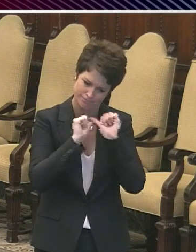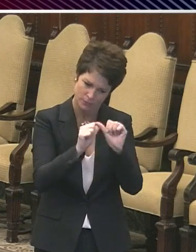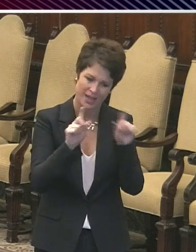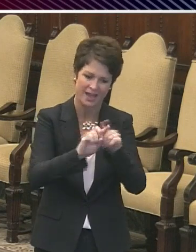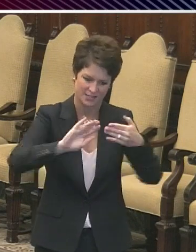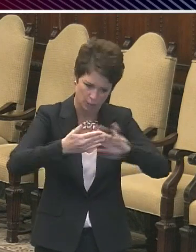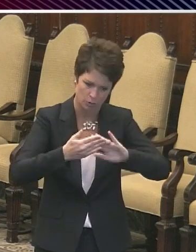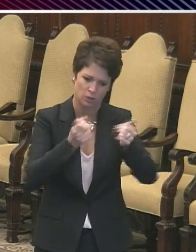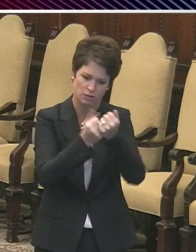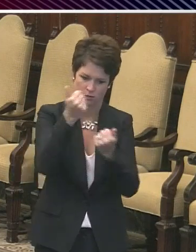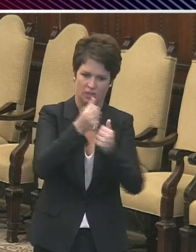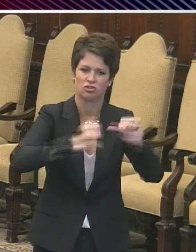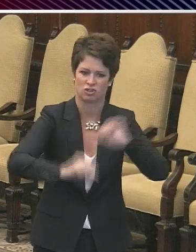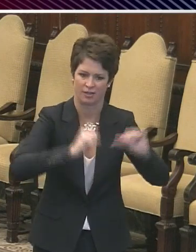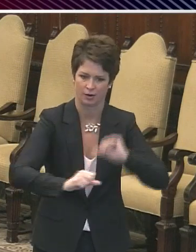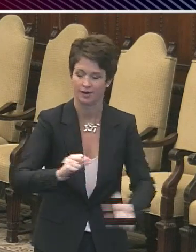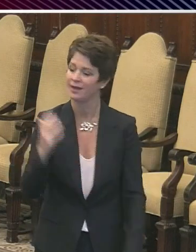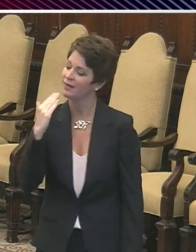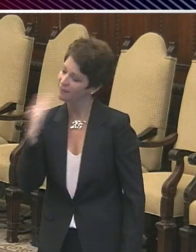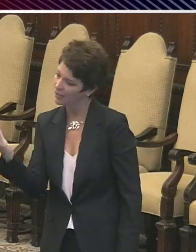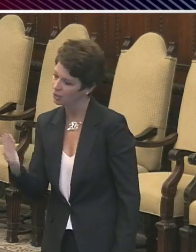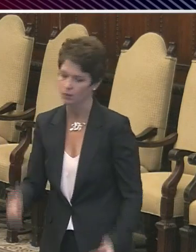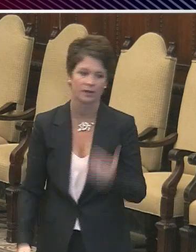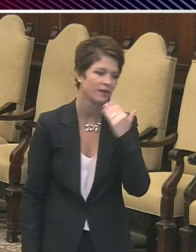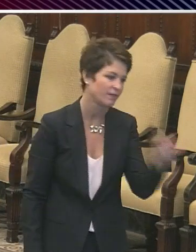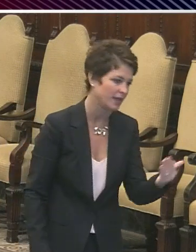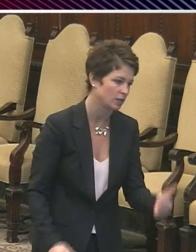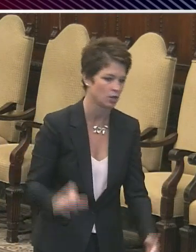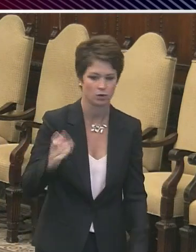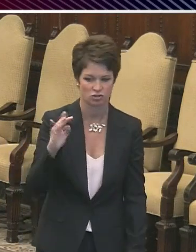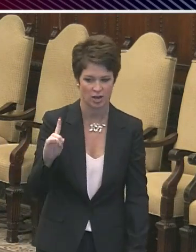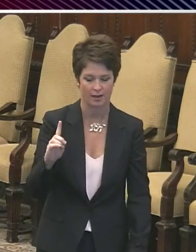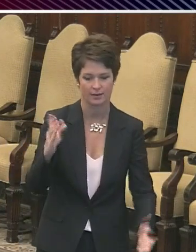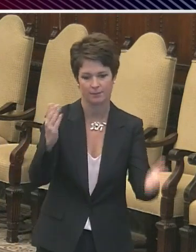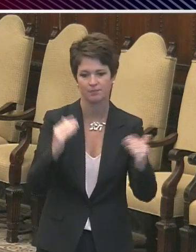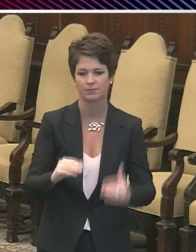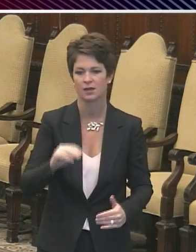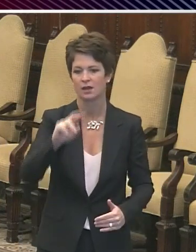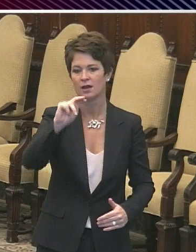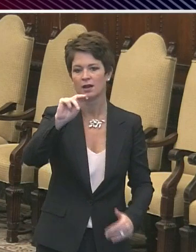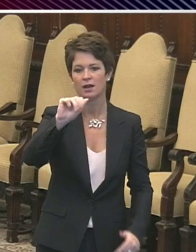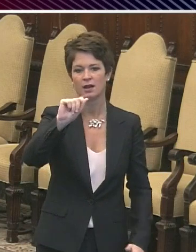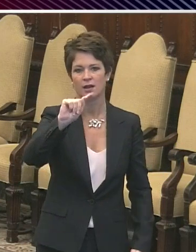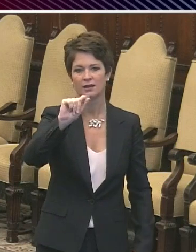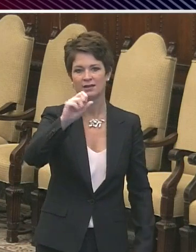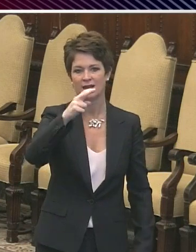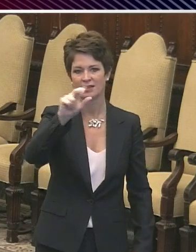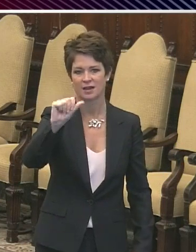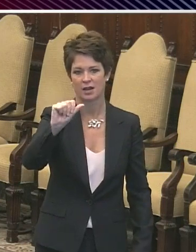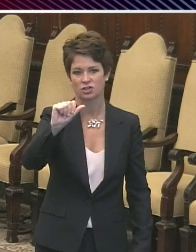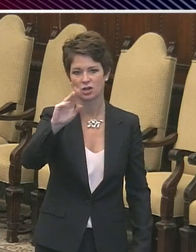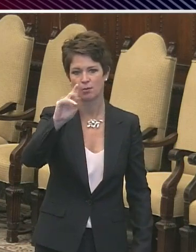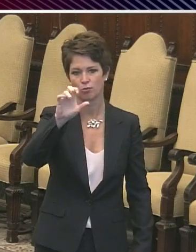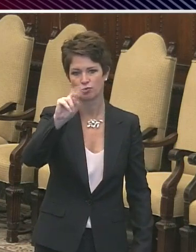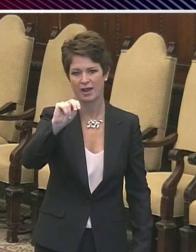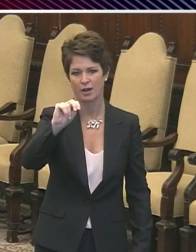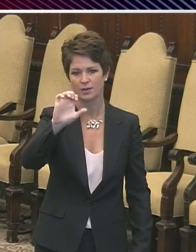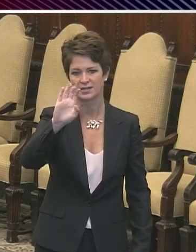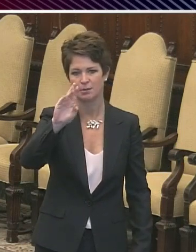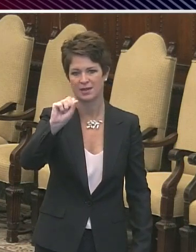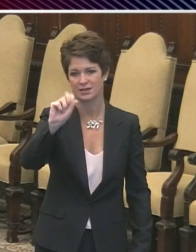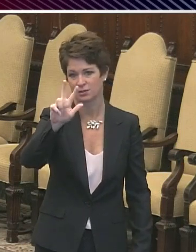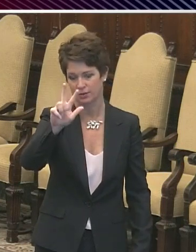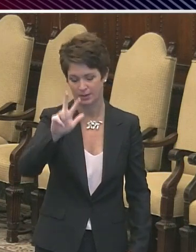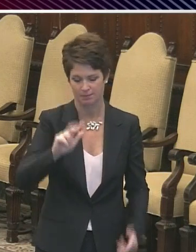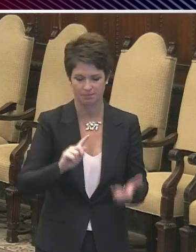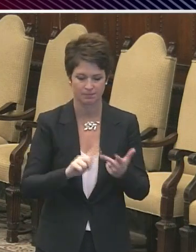community. Thank you, guys. Thank you, Chad. Next up is Natasha Brown of CBS 3.